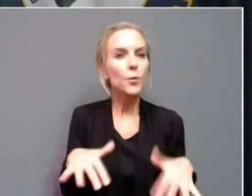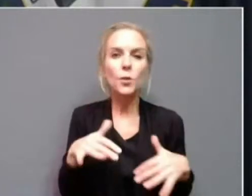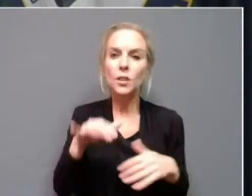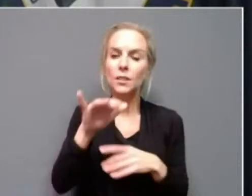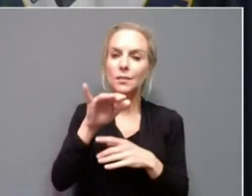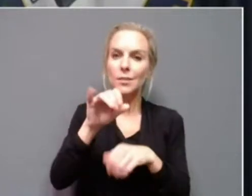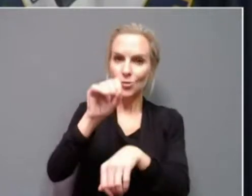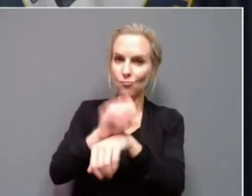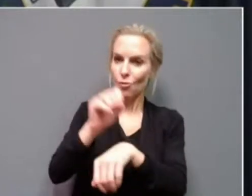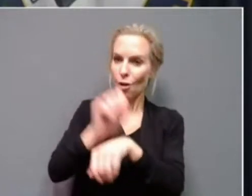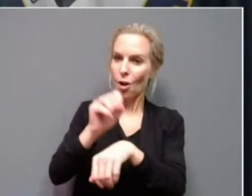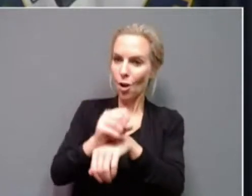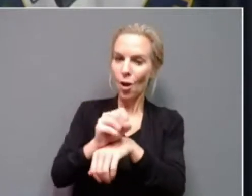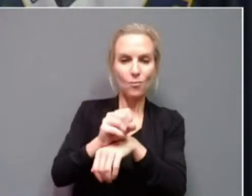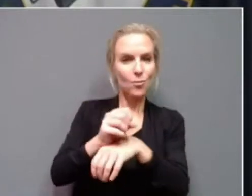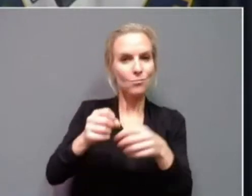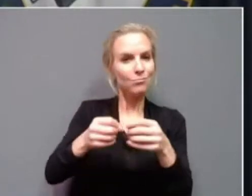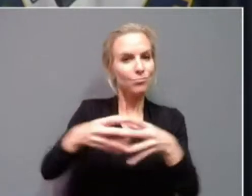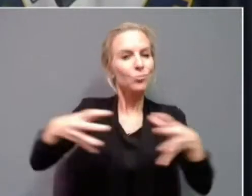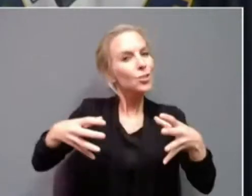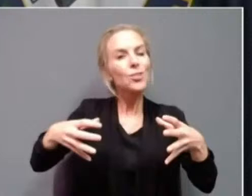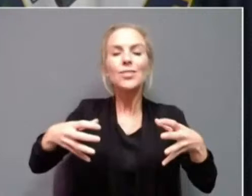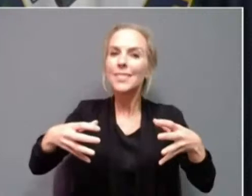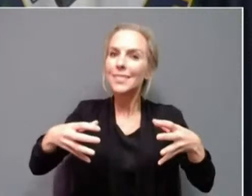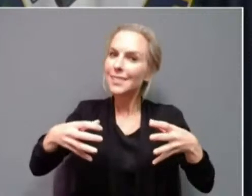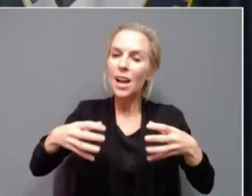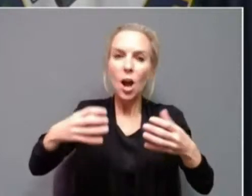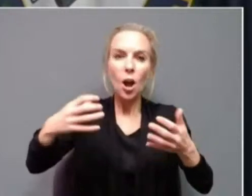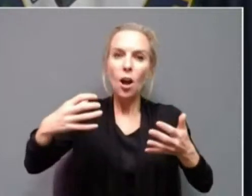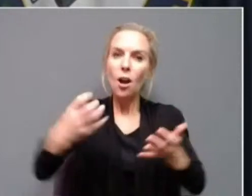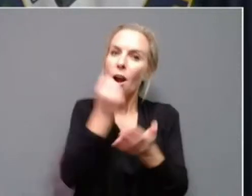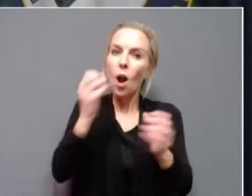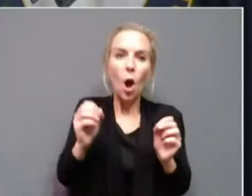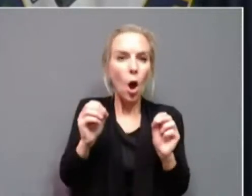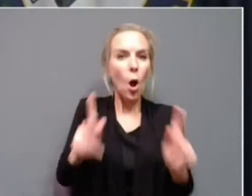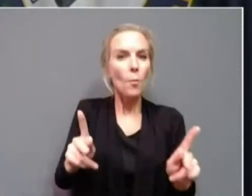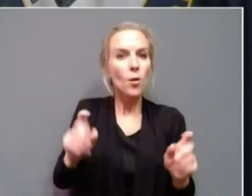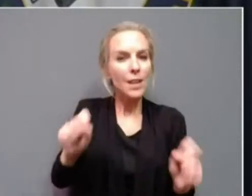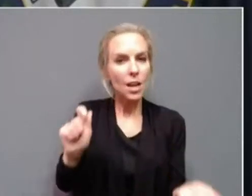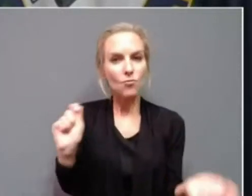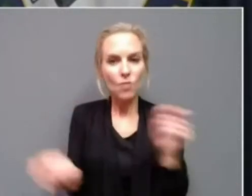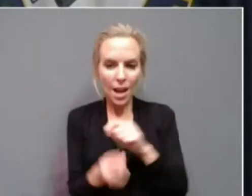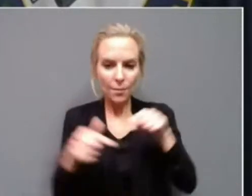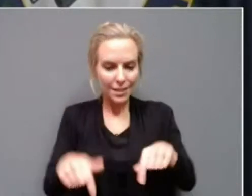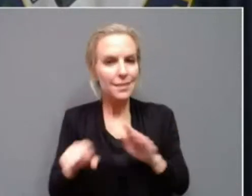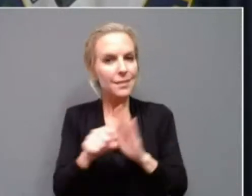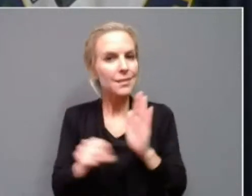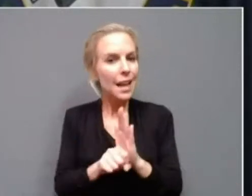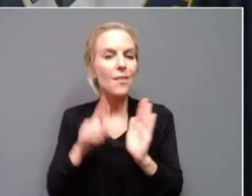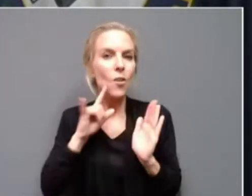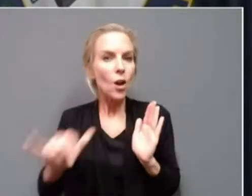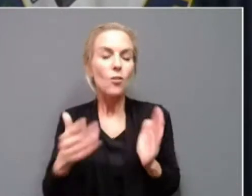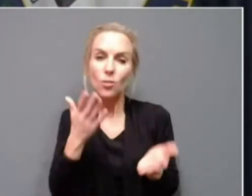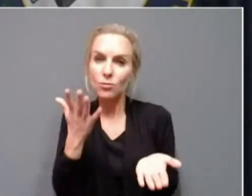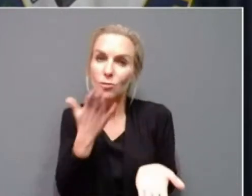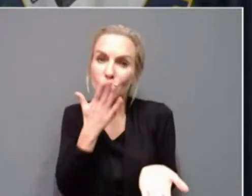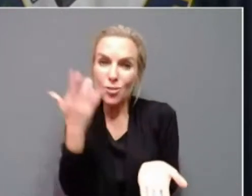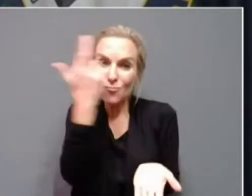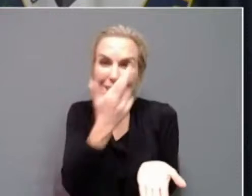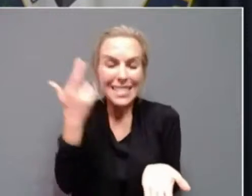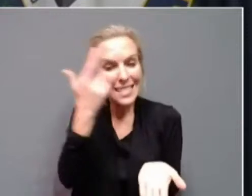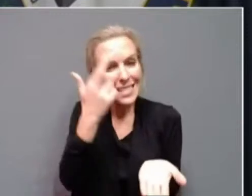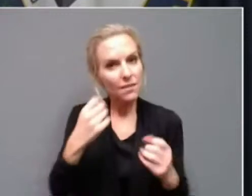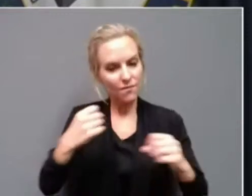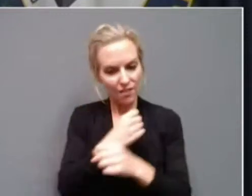across Kentucky. Opportunities that can transform this state forever, and a good reason to continue to fight this variant to come